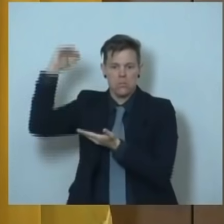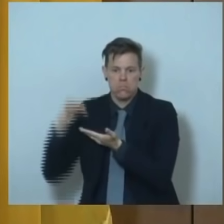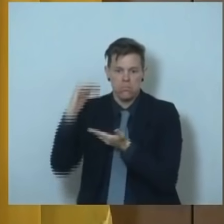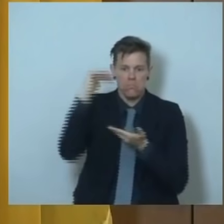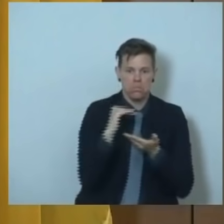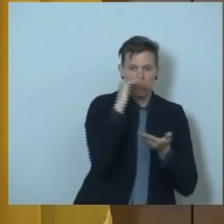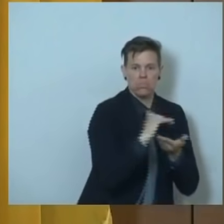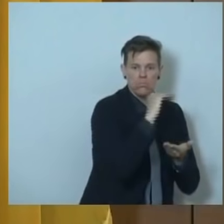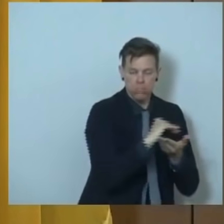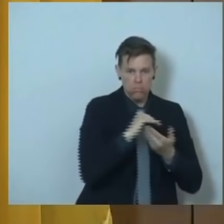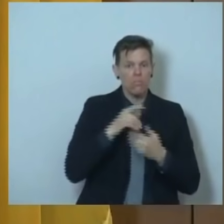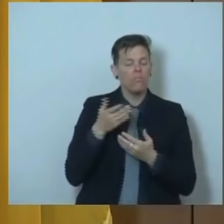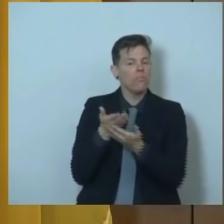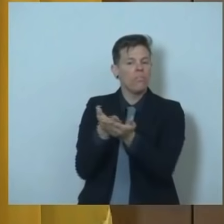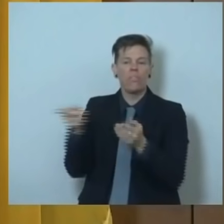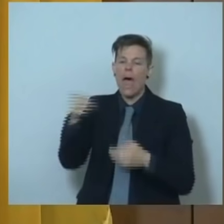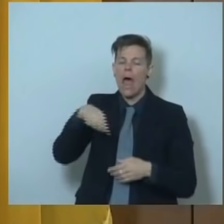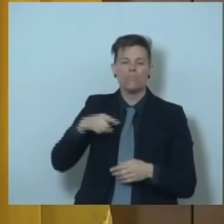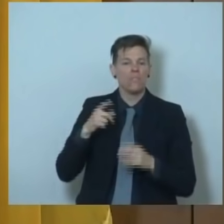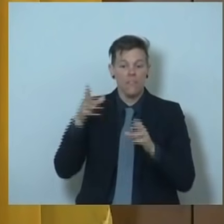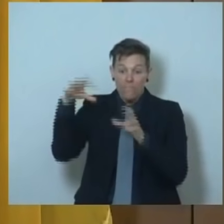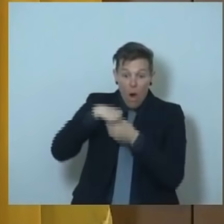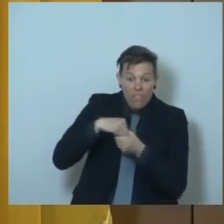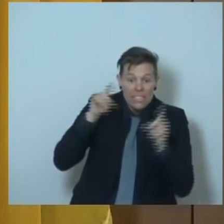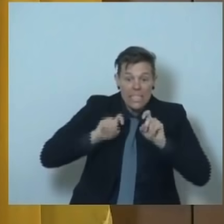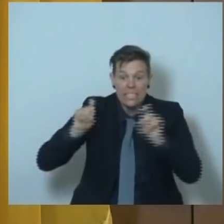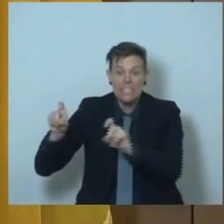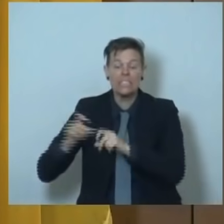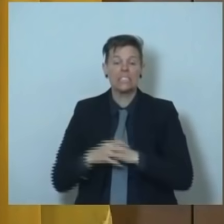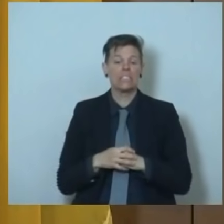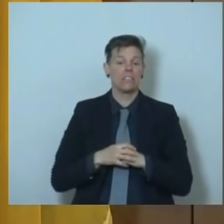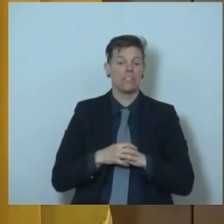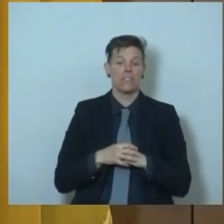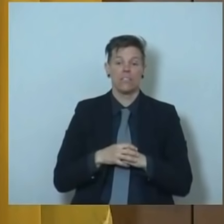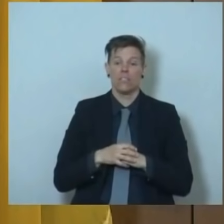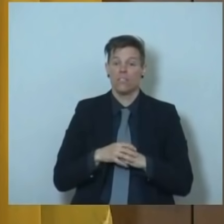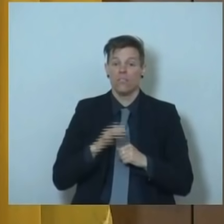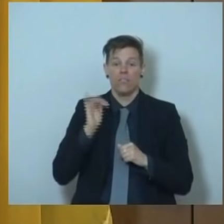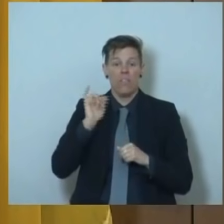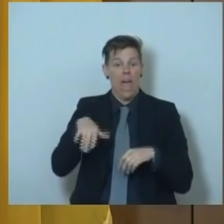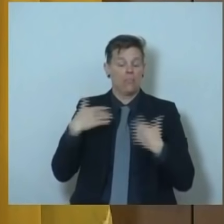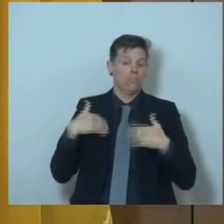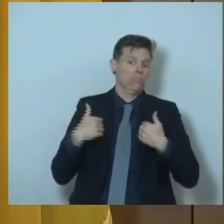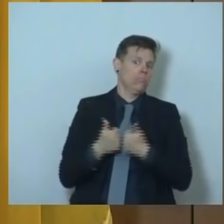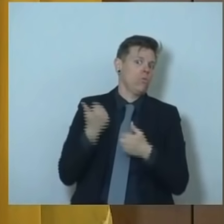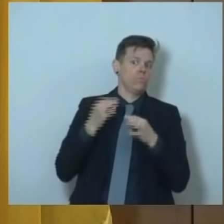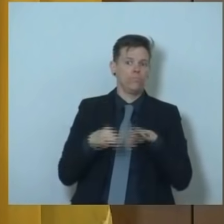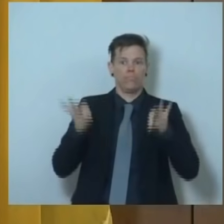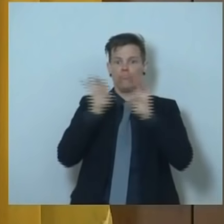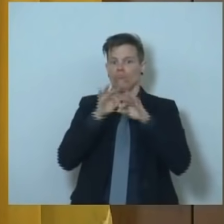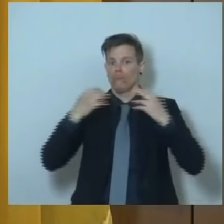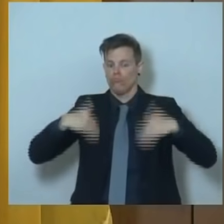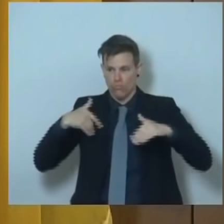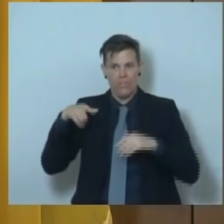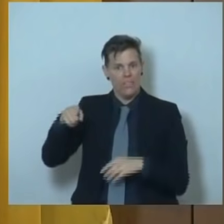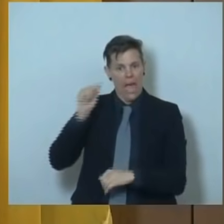in testing. I want to talk about that because that's really what I think is now the most important part. They've set standards and protocols for all of both